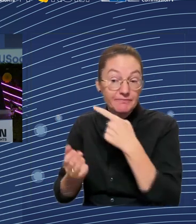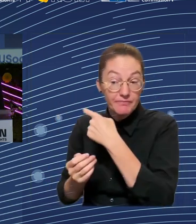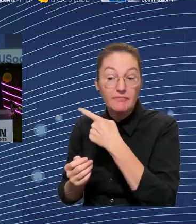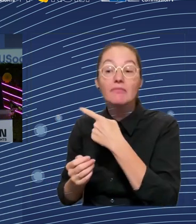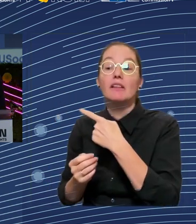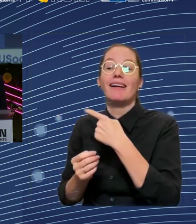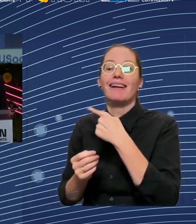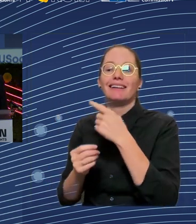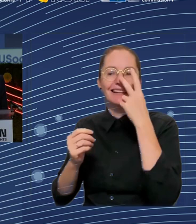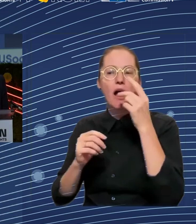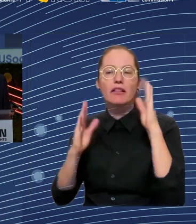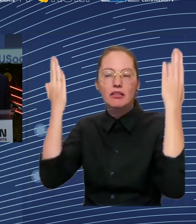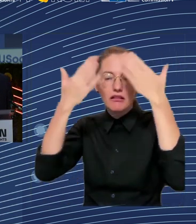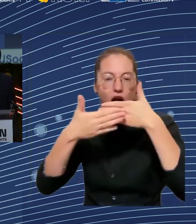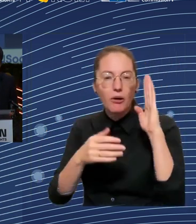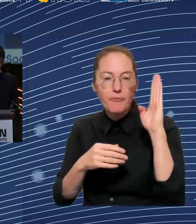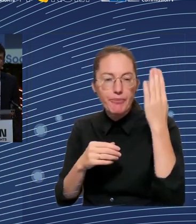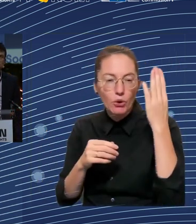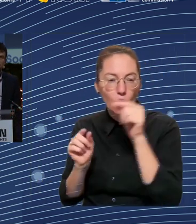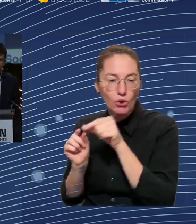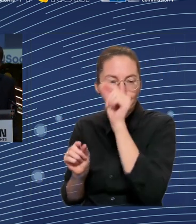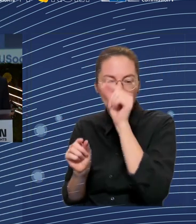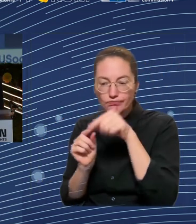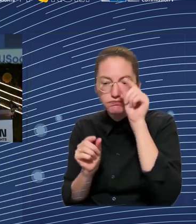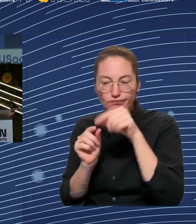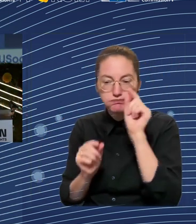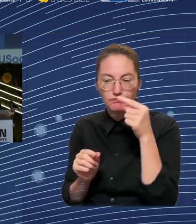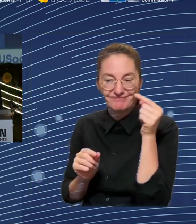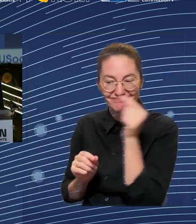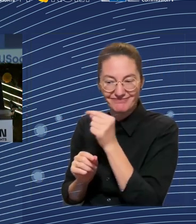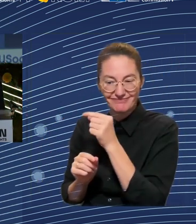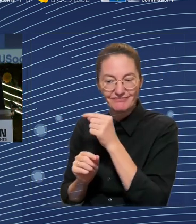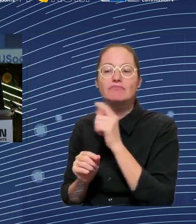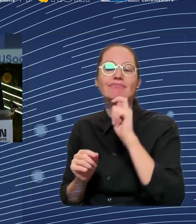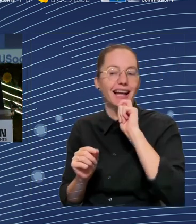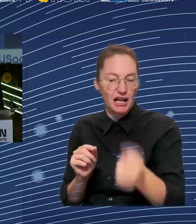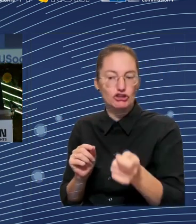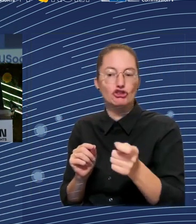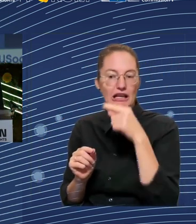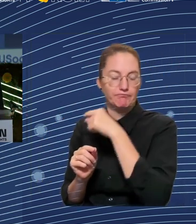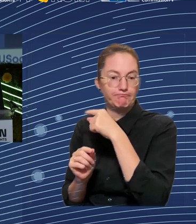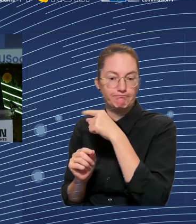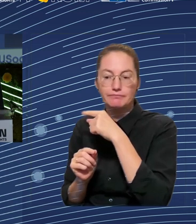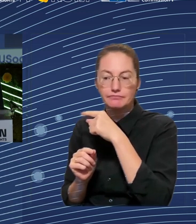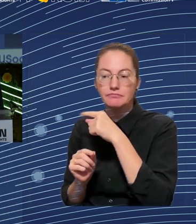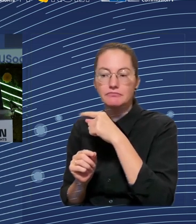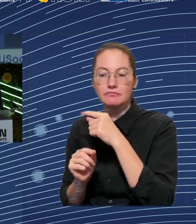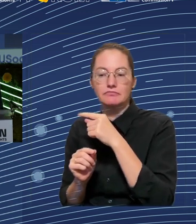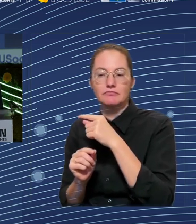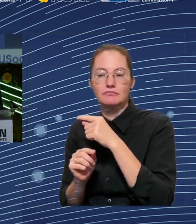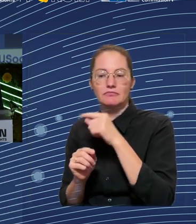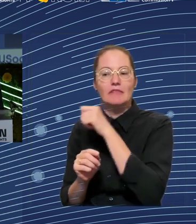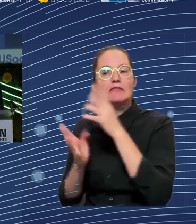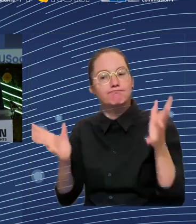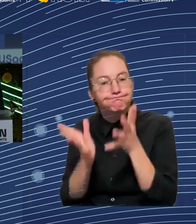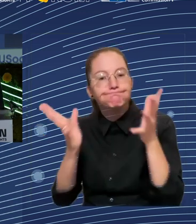positive. The other thing that we did, so there is a variety of ways in which you can increase childcare participation. What I want to highlight from the